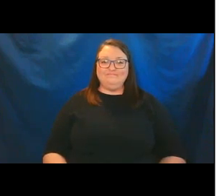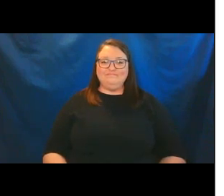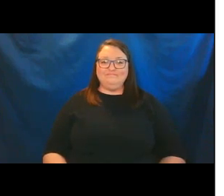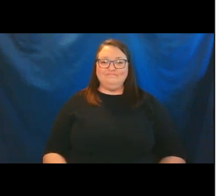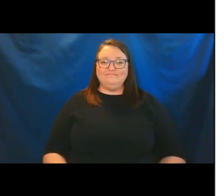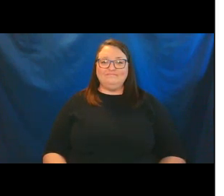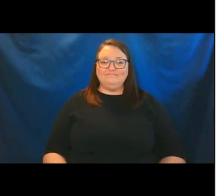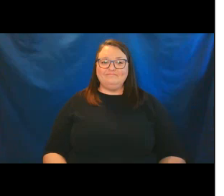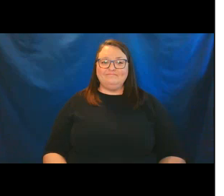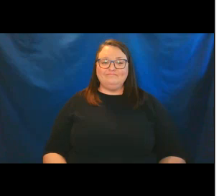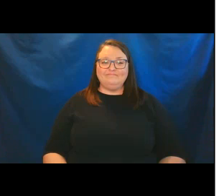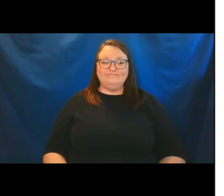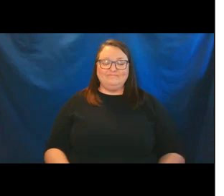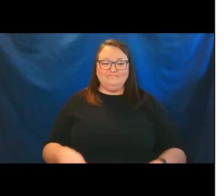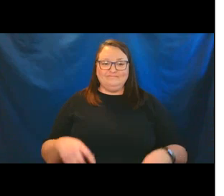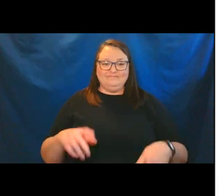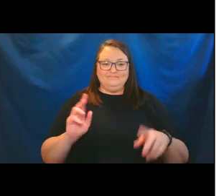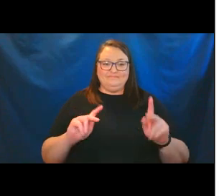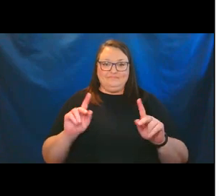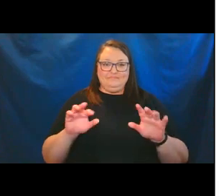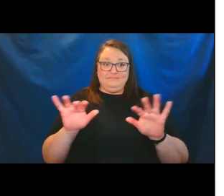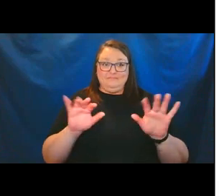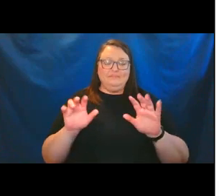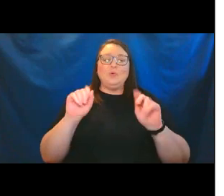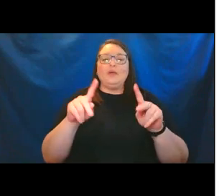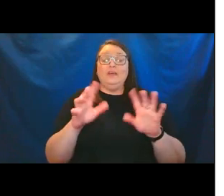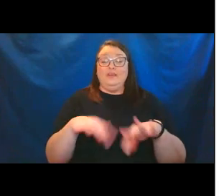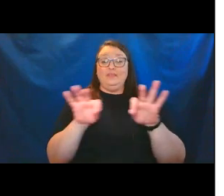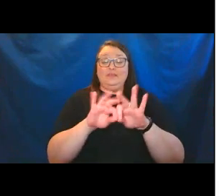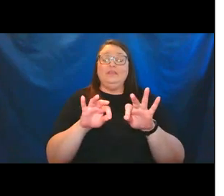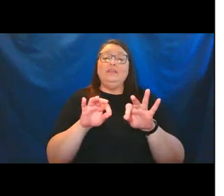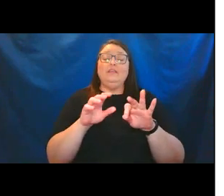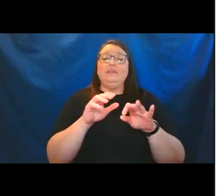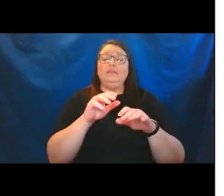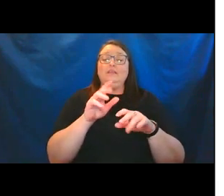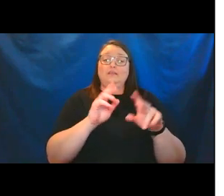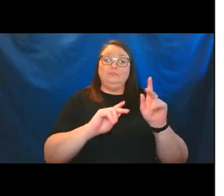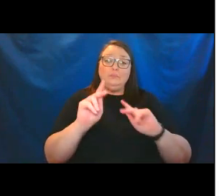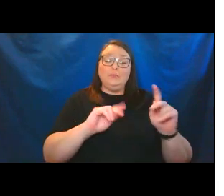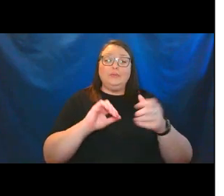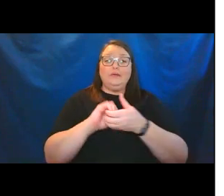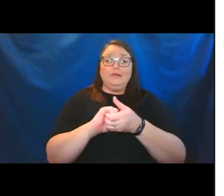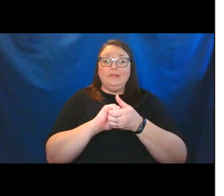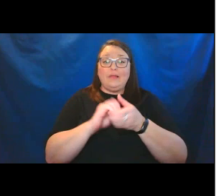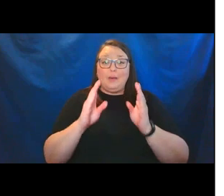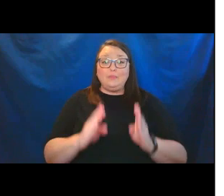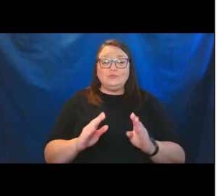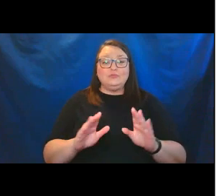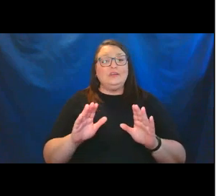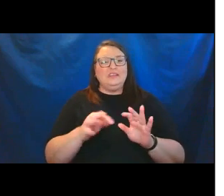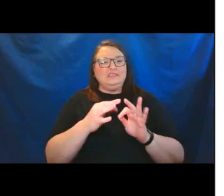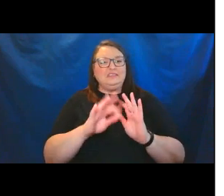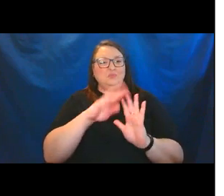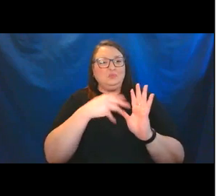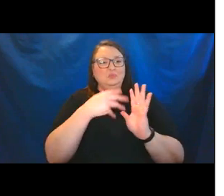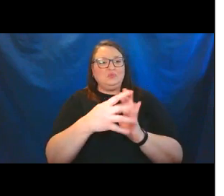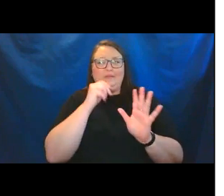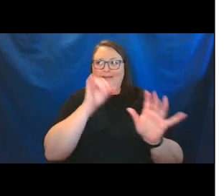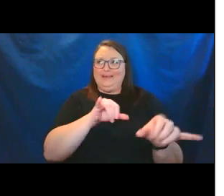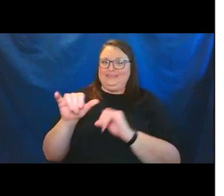The little squirrels are moving. There we go. So our key members and collaborators, simple chart, not as great as that Boston one using the